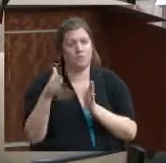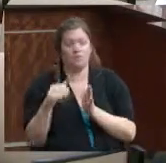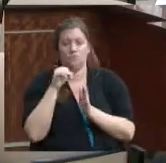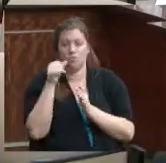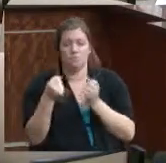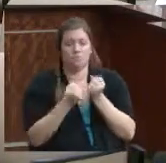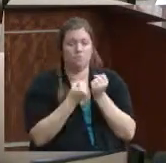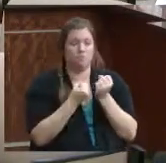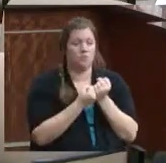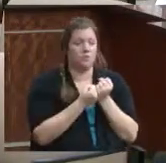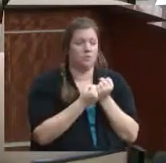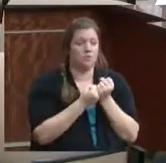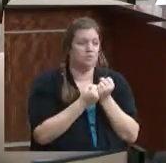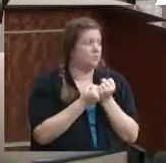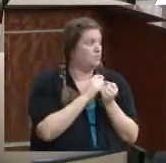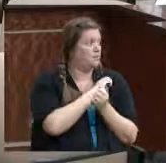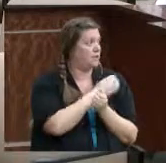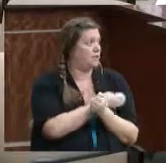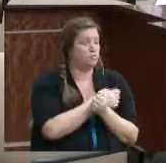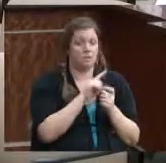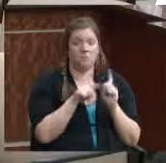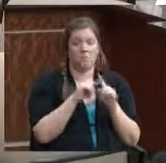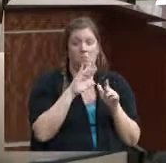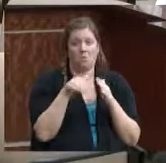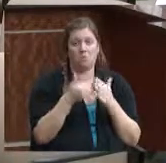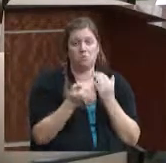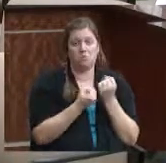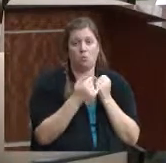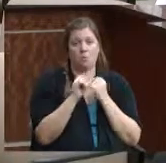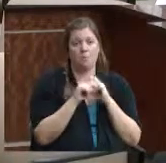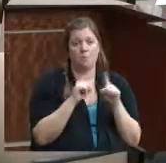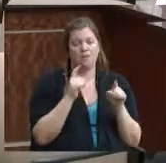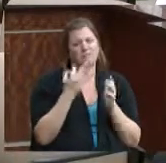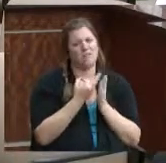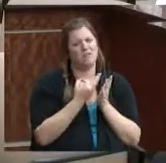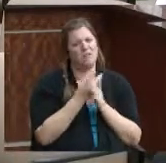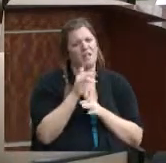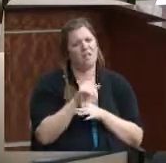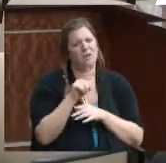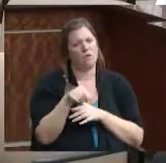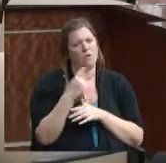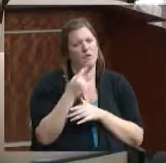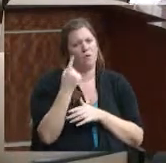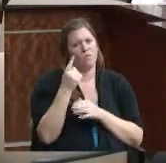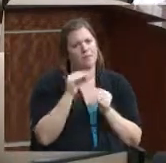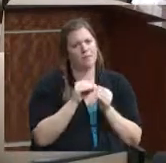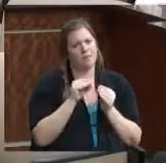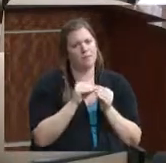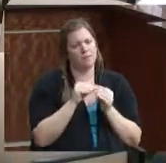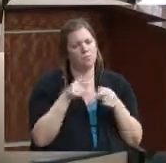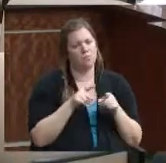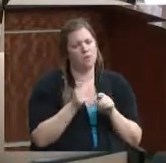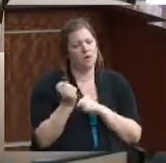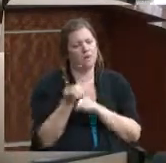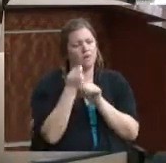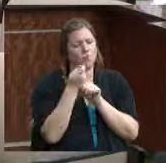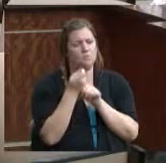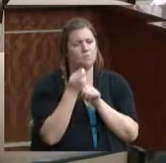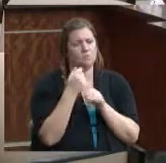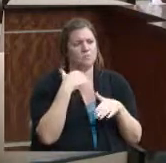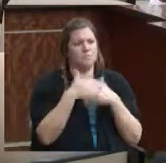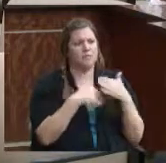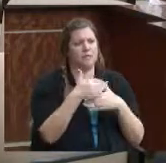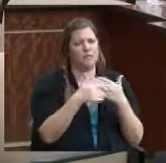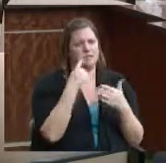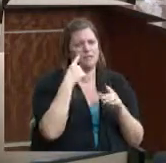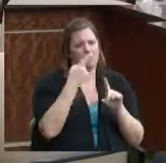support solar energy. I would say we all do. It's the fact that there's only been one meeting while the golf course has been planning